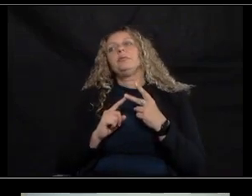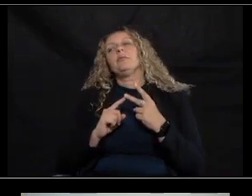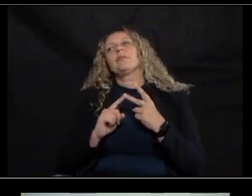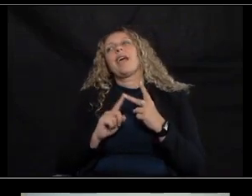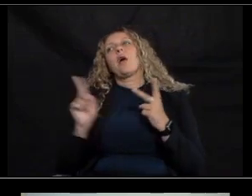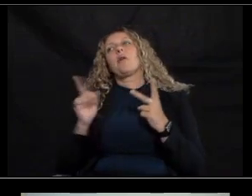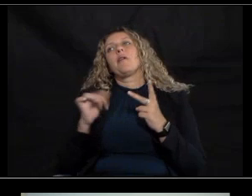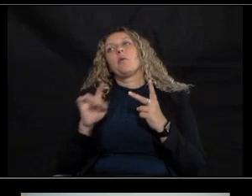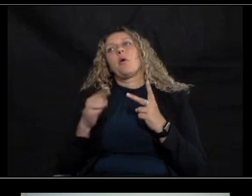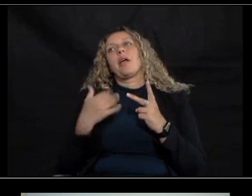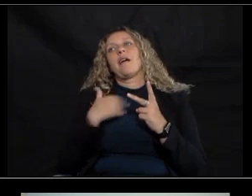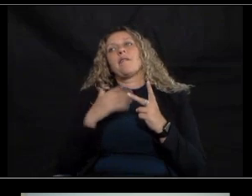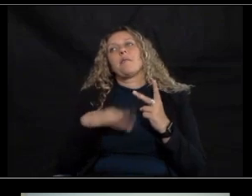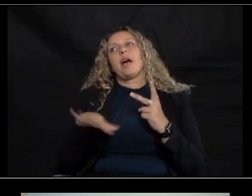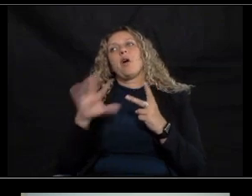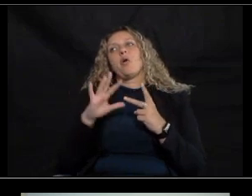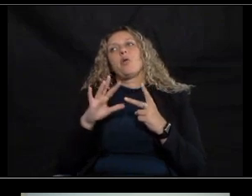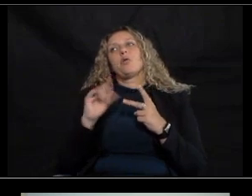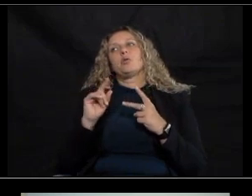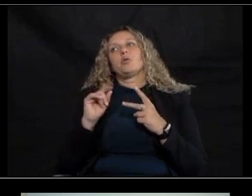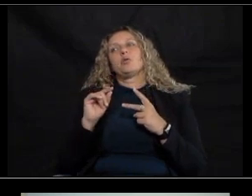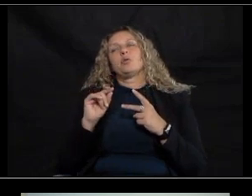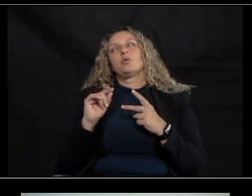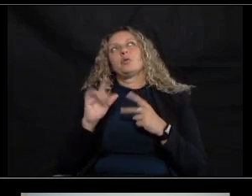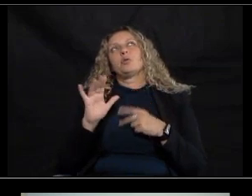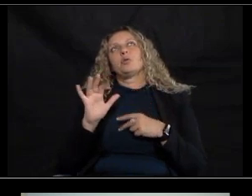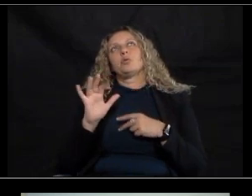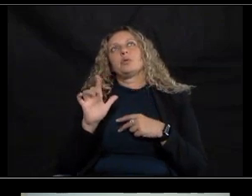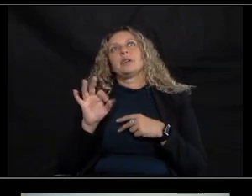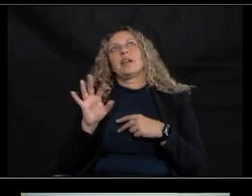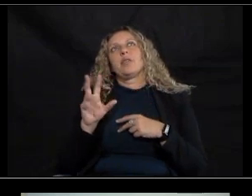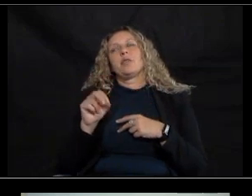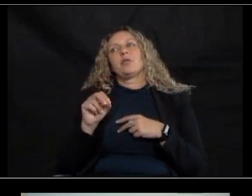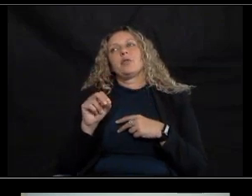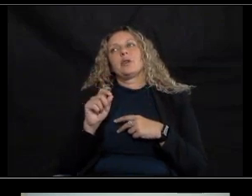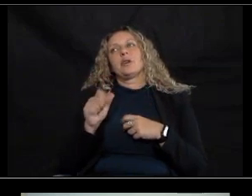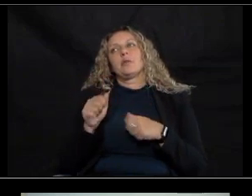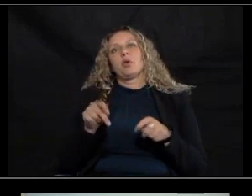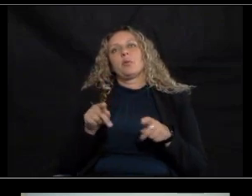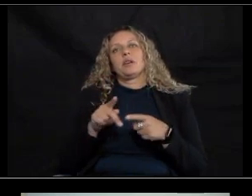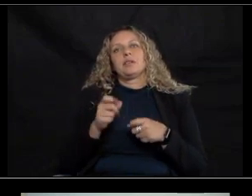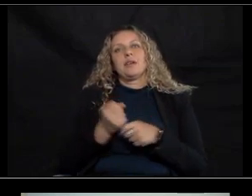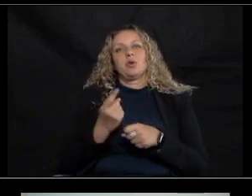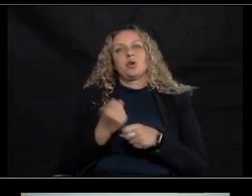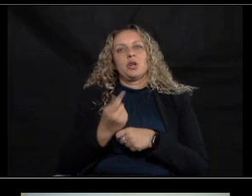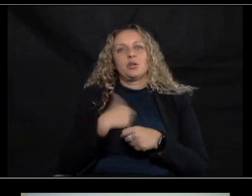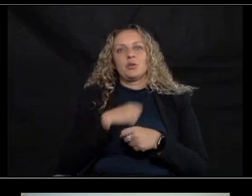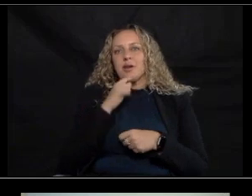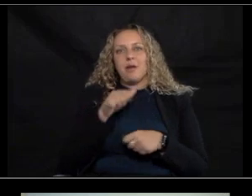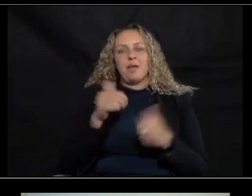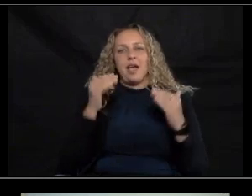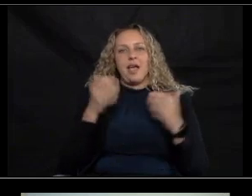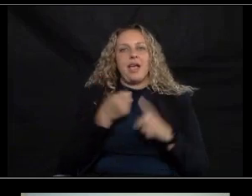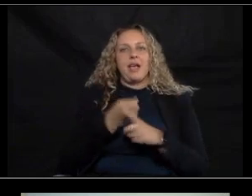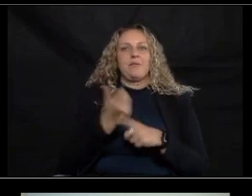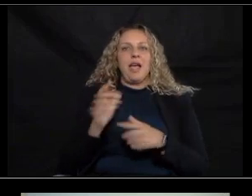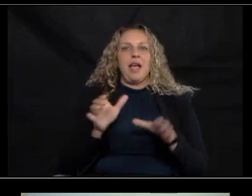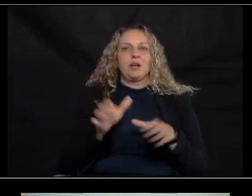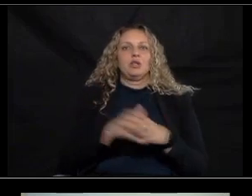However, we only have about 29, 30 such permits per year. So that would not be a high-impact